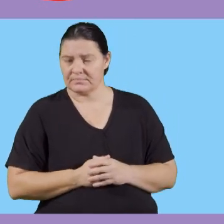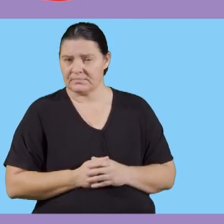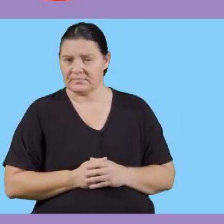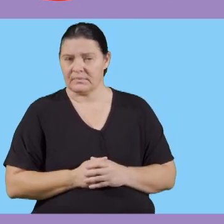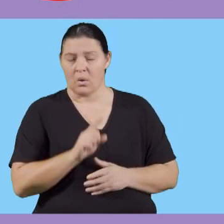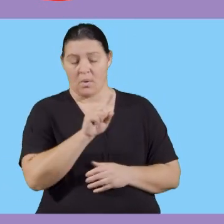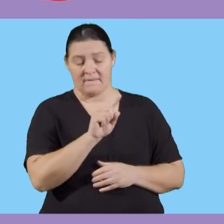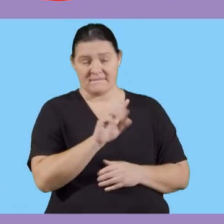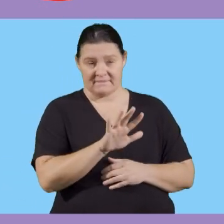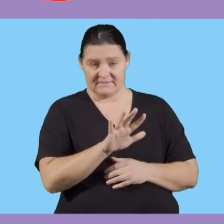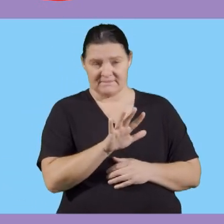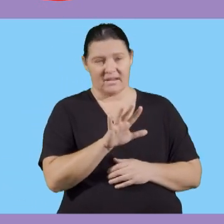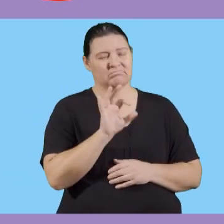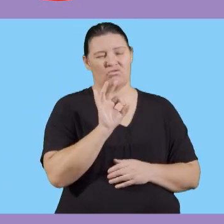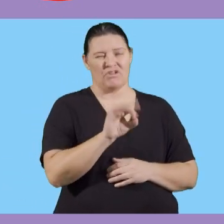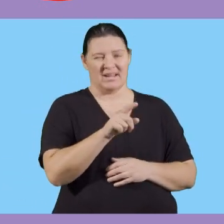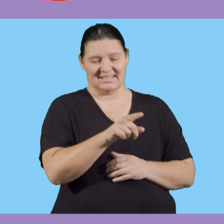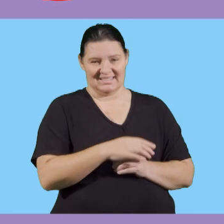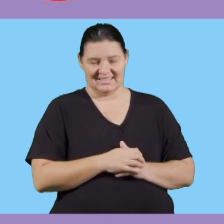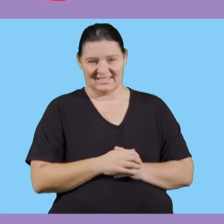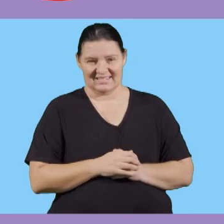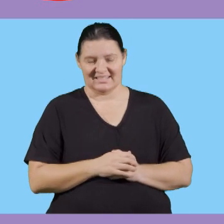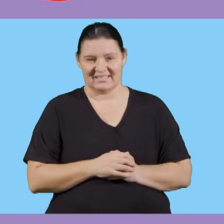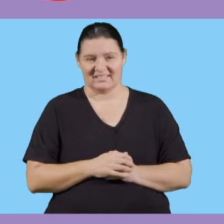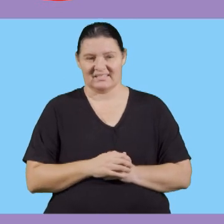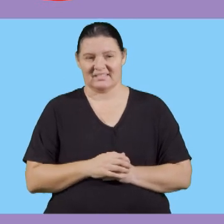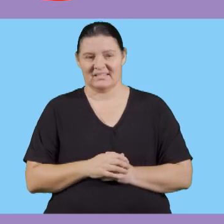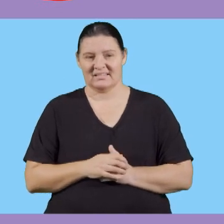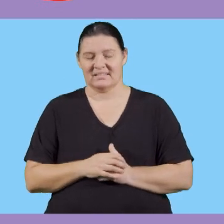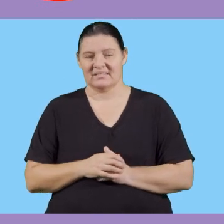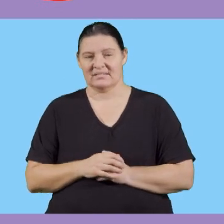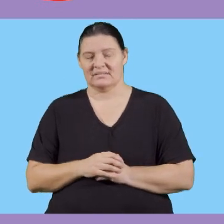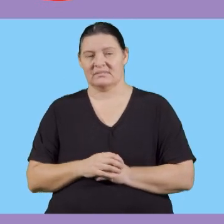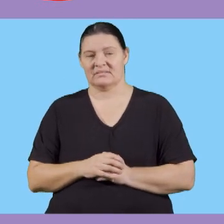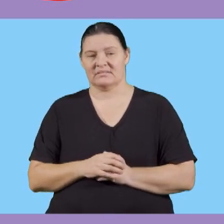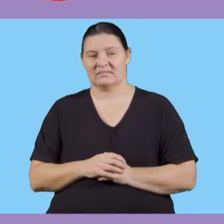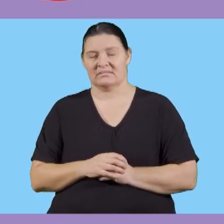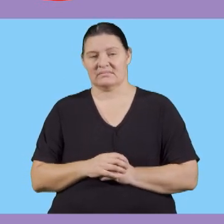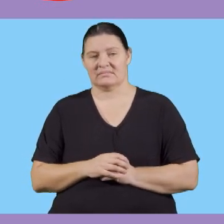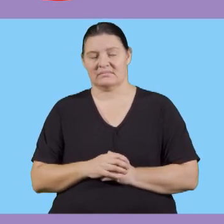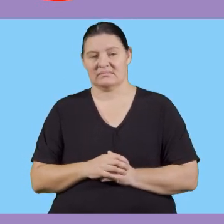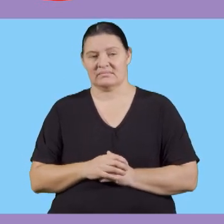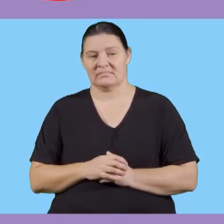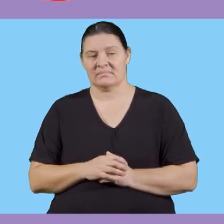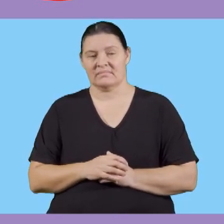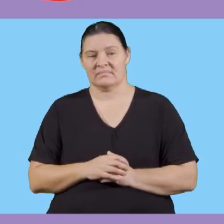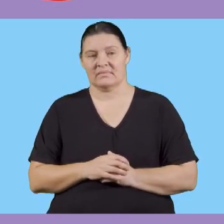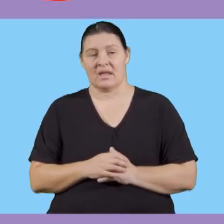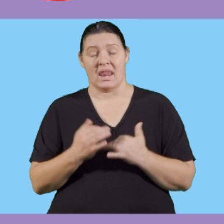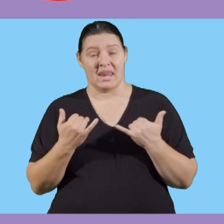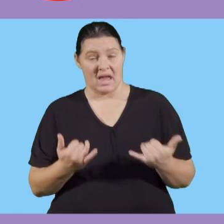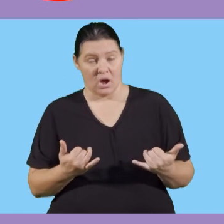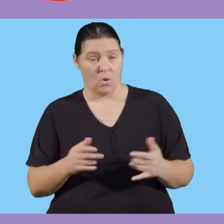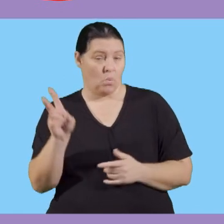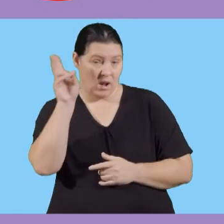calculator is saying 15, then you are absolutely correct. 120 divided by 8 is 15. Now